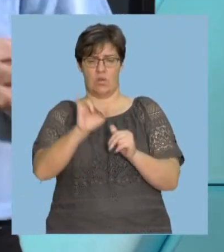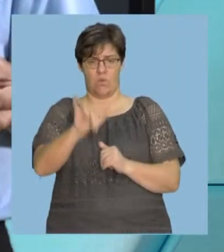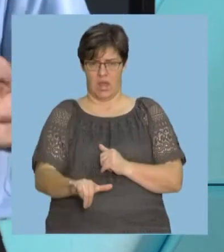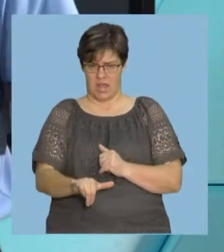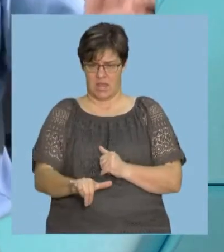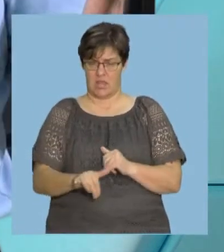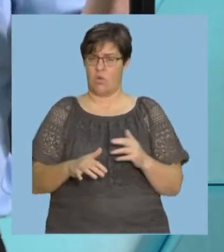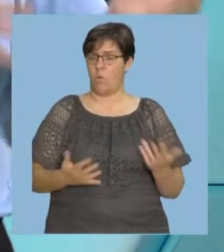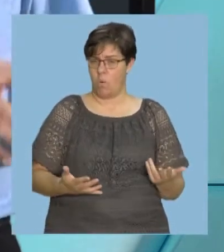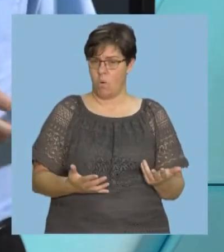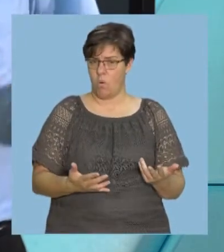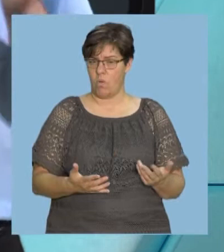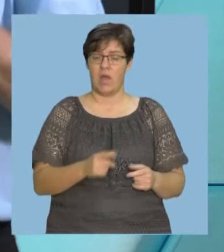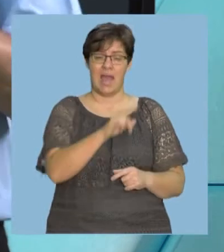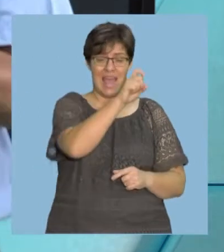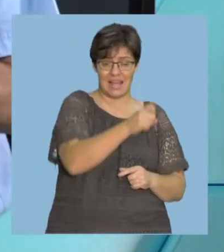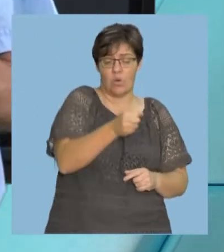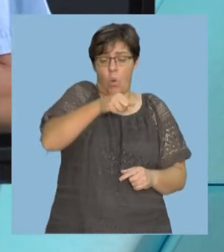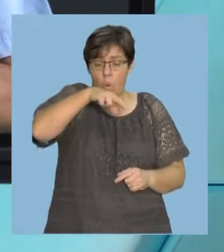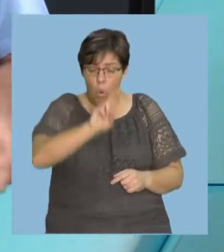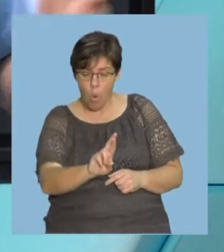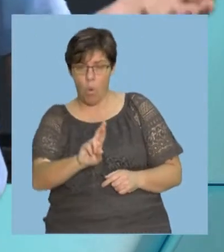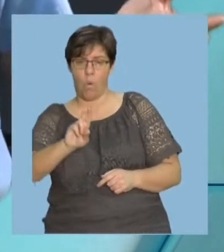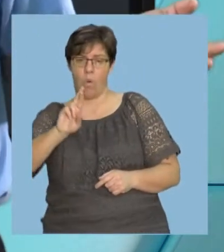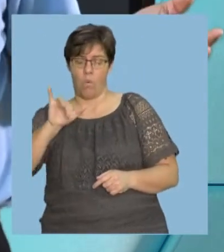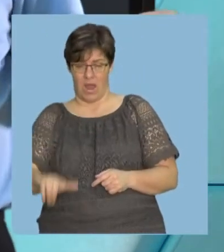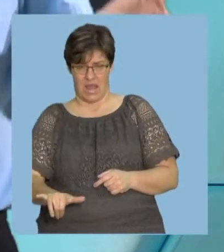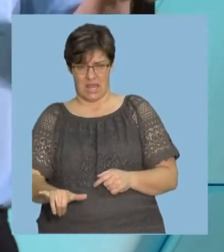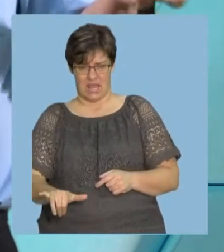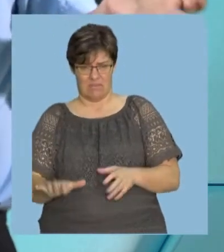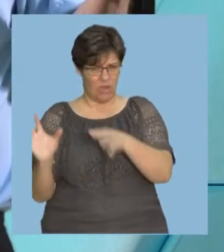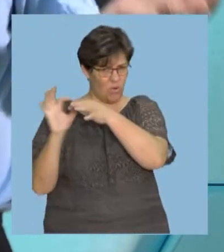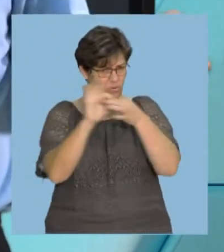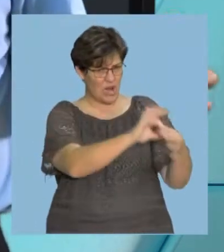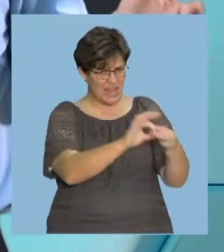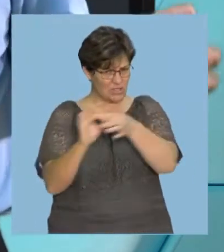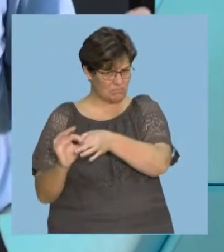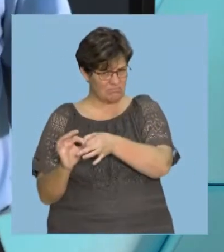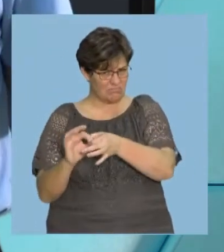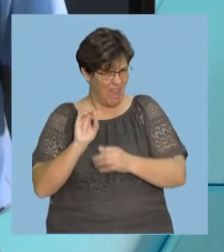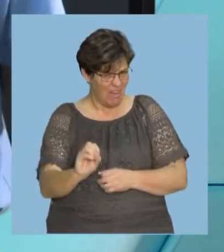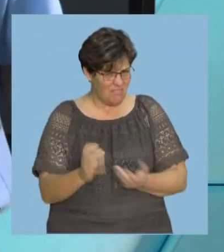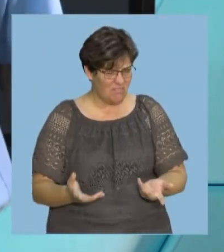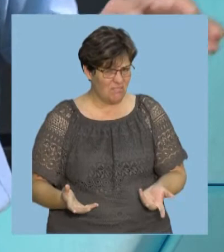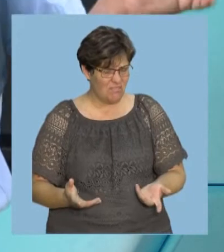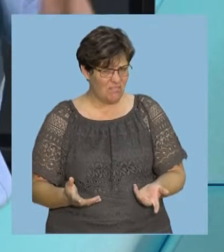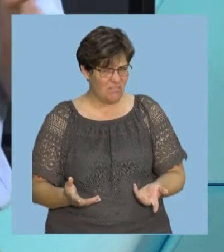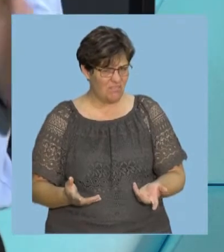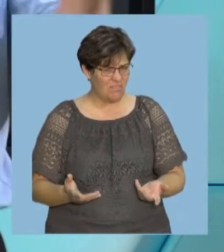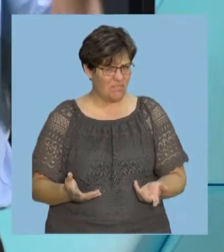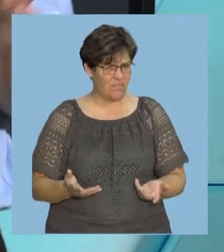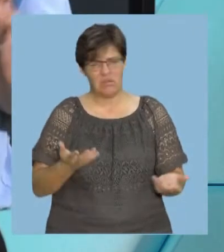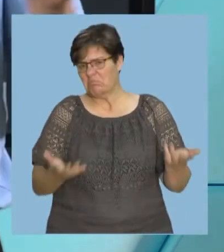union Y or X or Y. I want to ask you, is there a relationship between these? Can